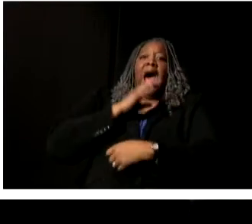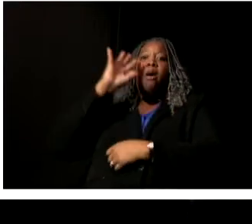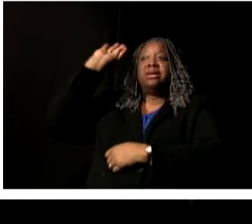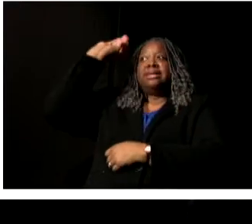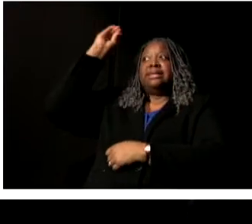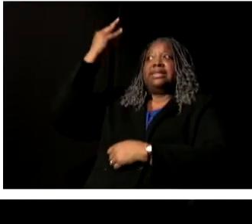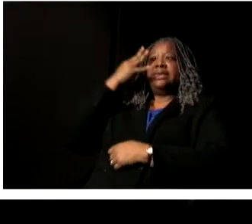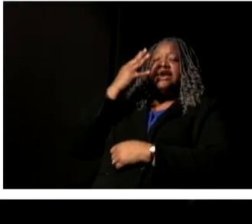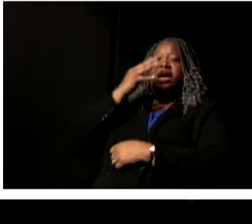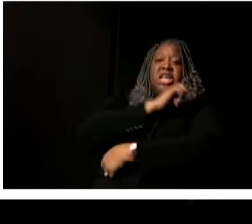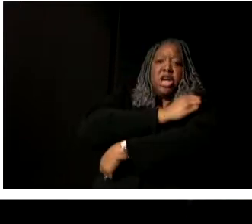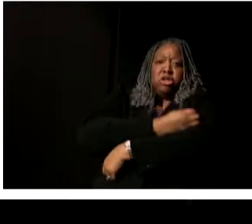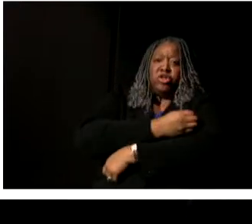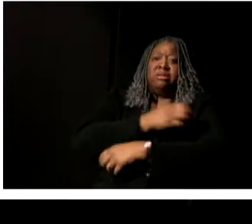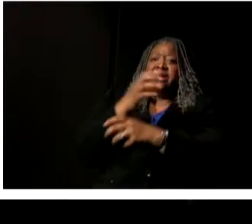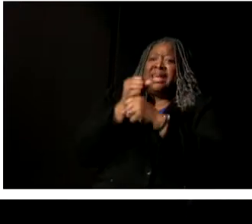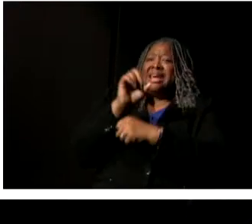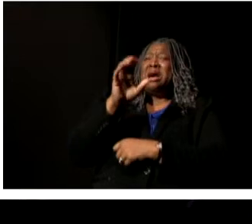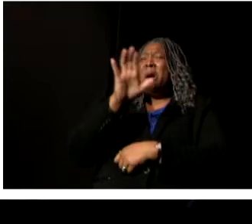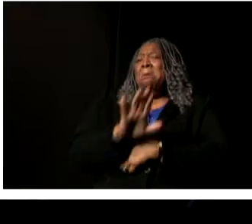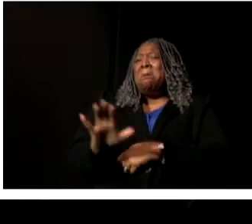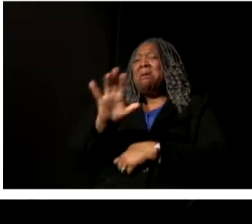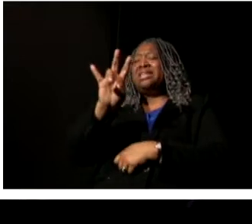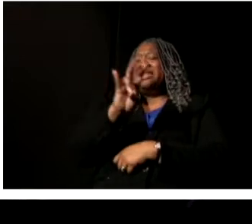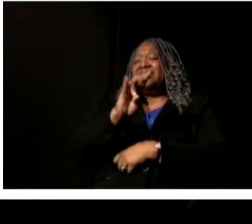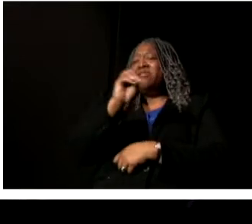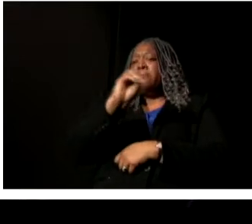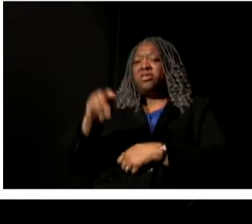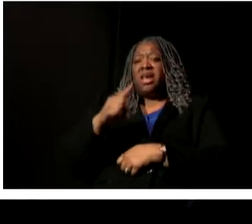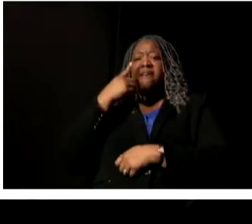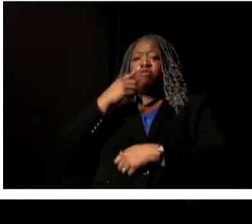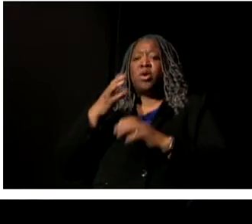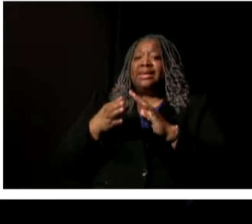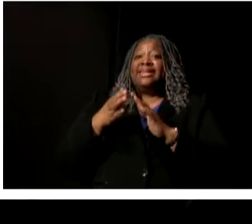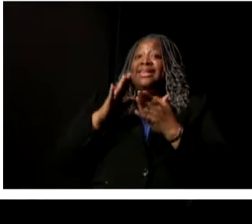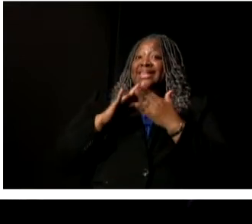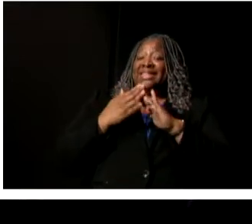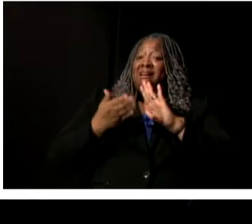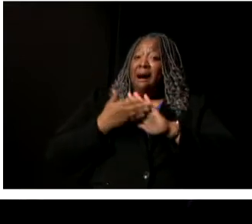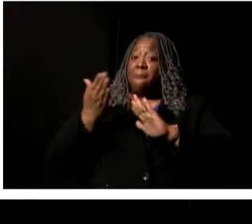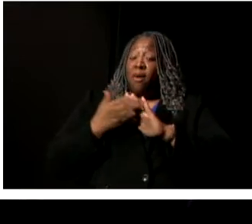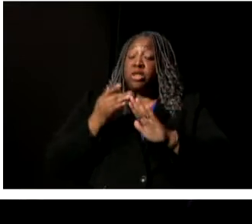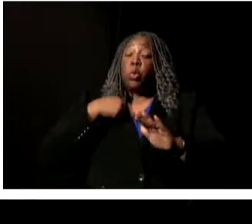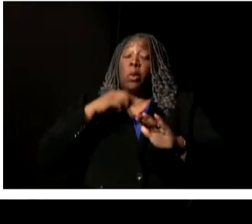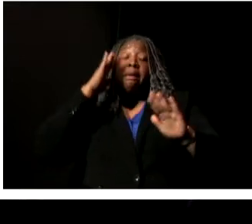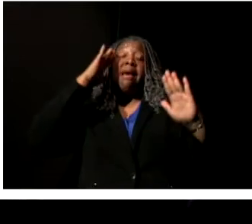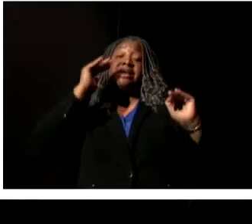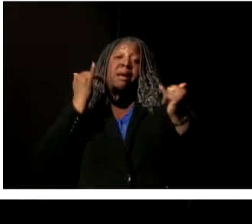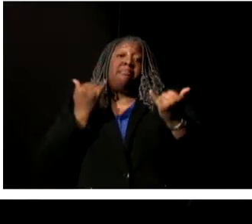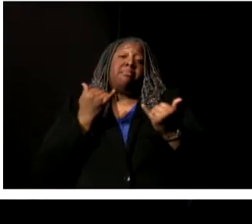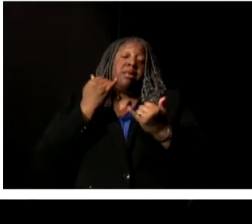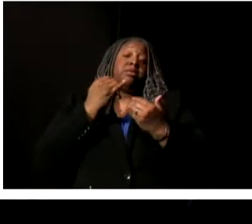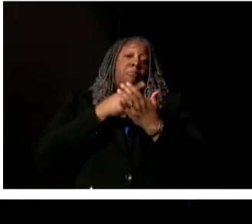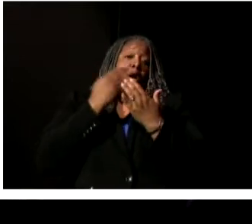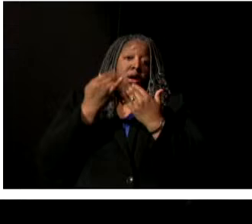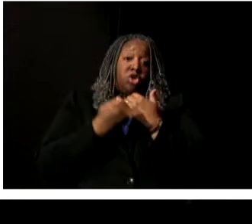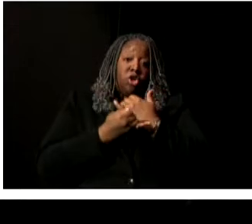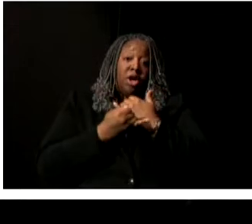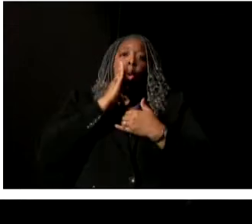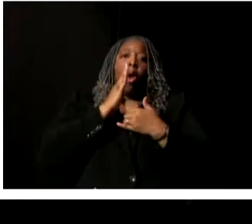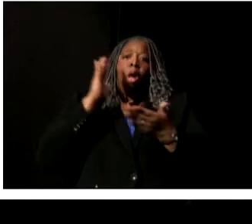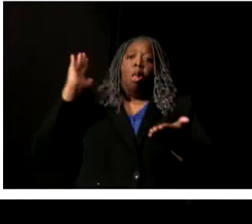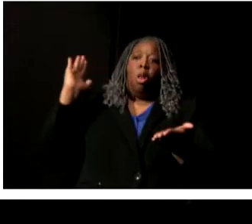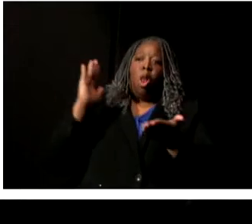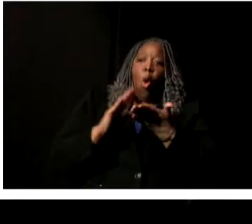approximately 70% of the electricity for the city operations. We anticipate that this project will lower